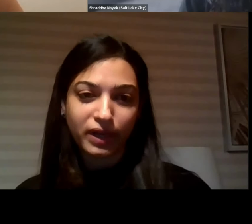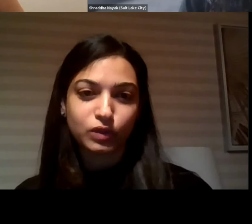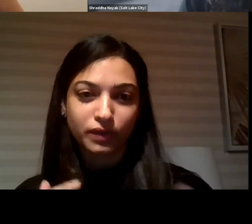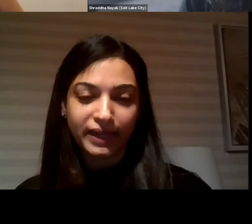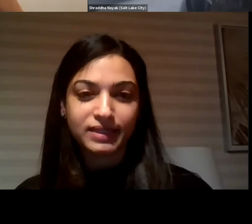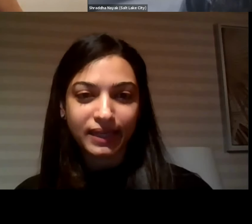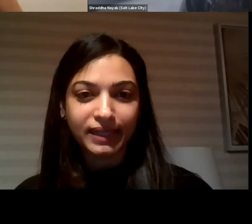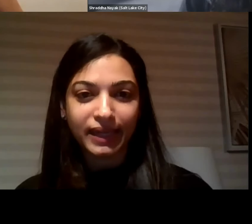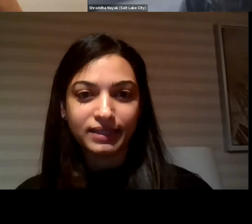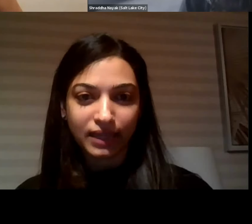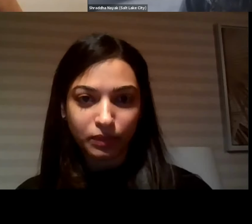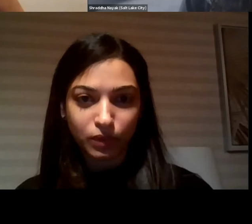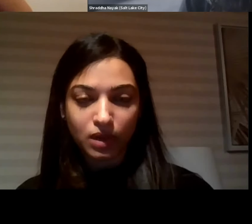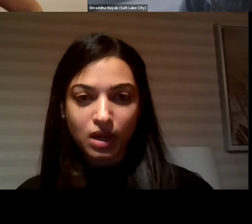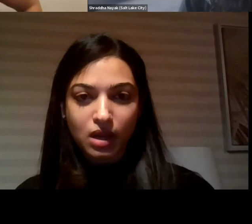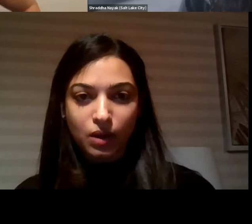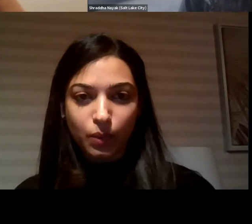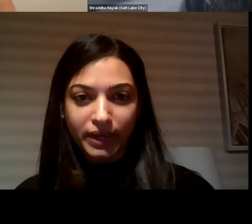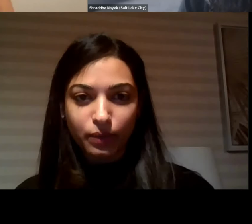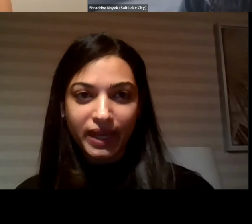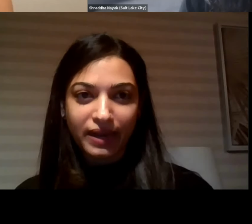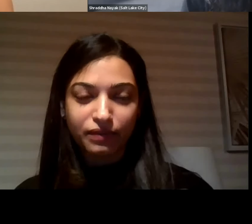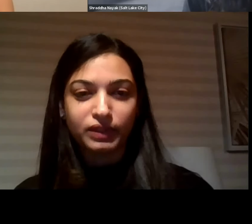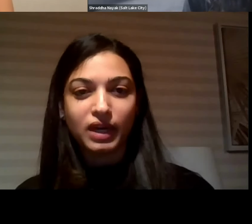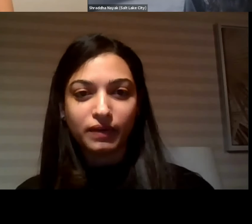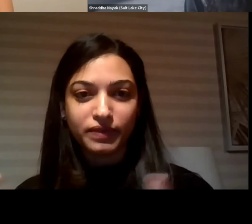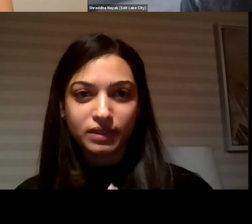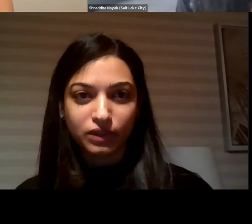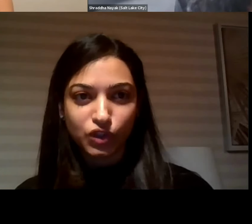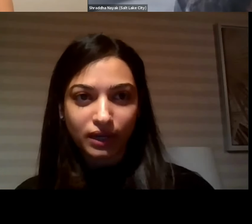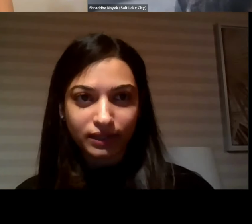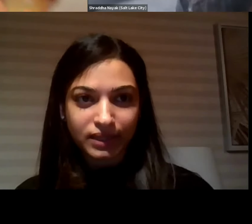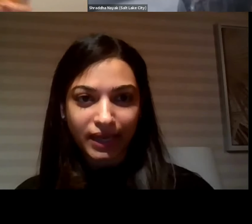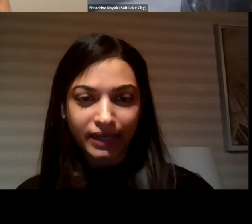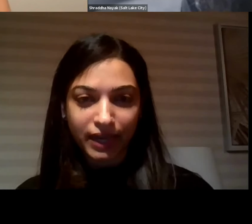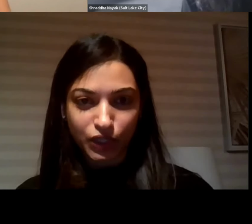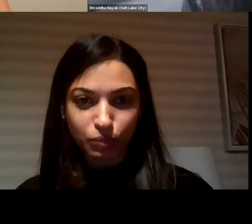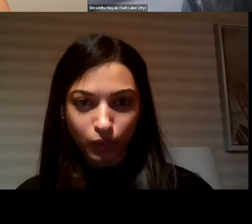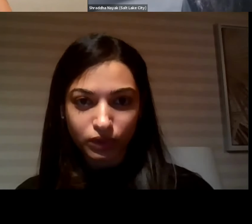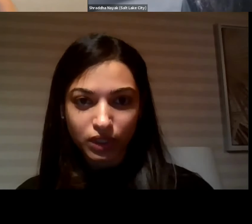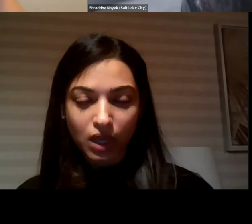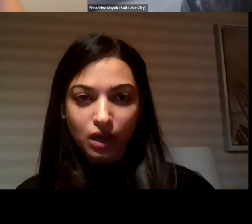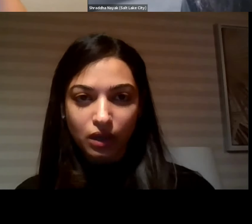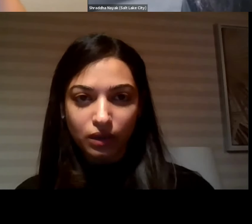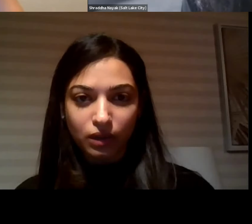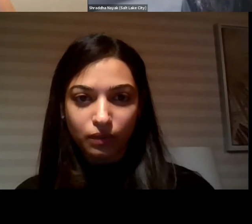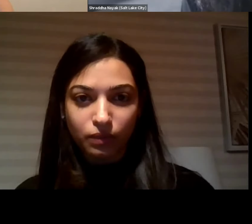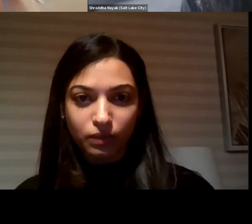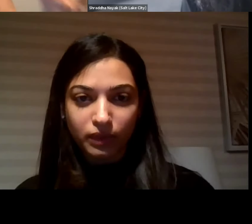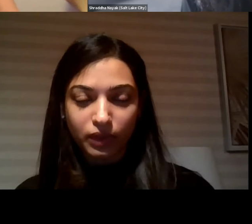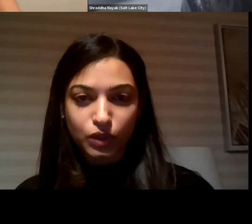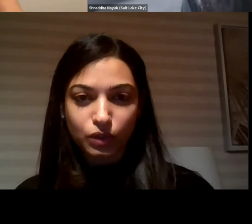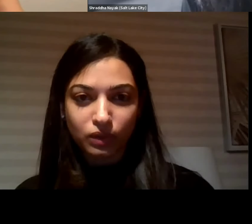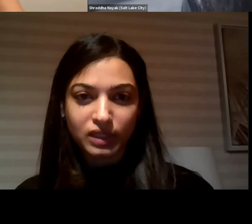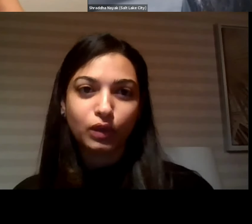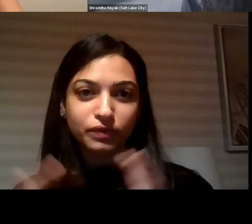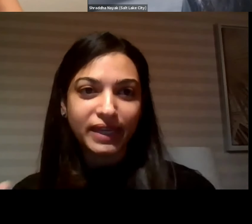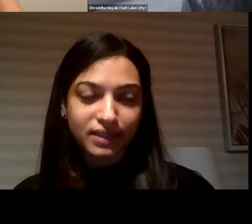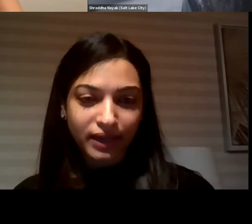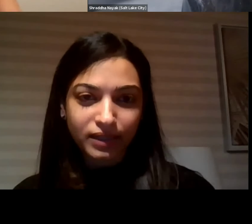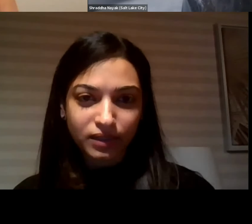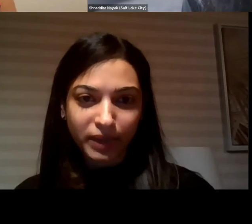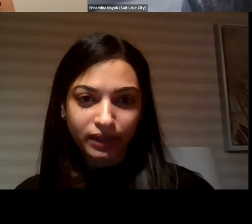tools in Microsoft Excel and Tableau, where we have graphs, charts, and dashboards. Because you know, there's a